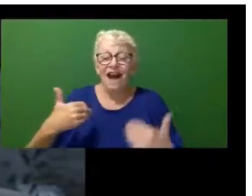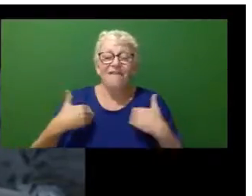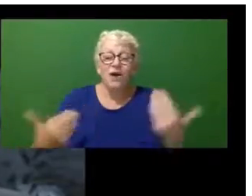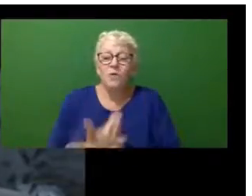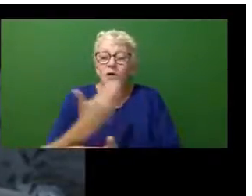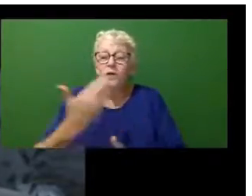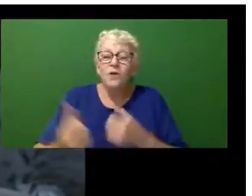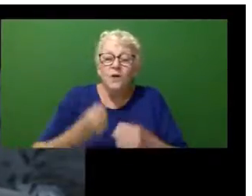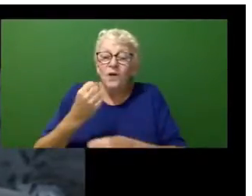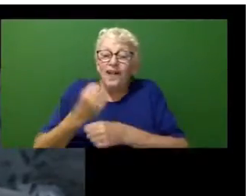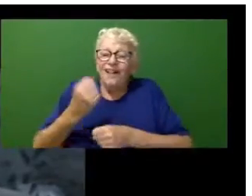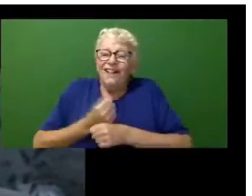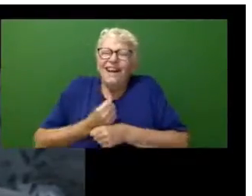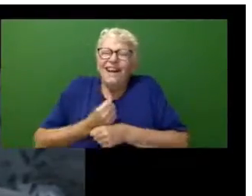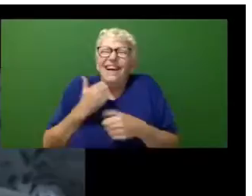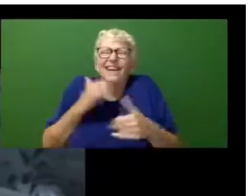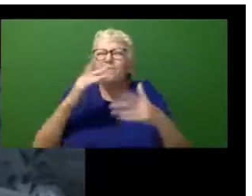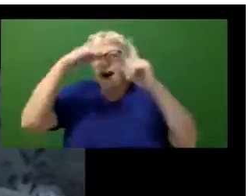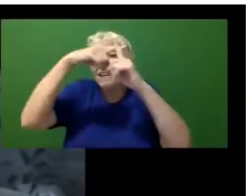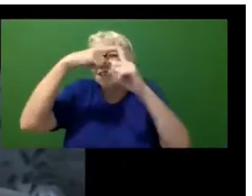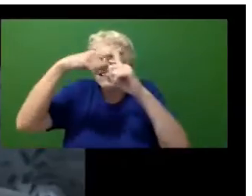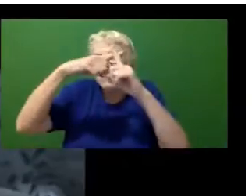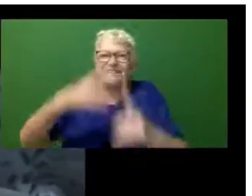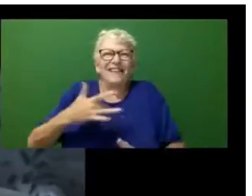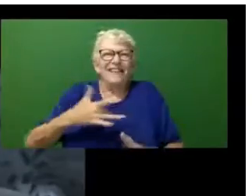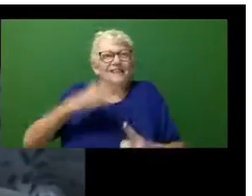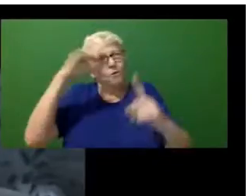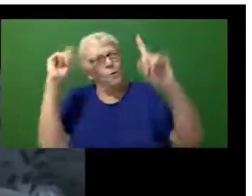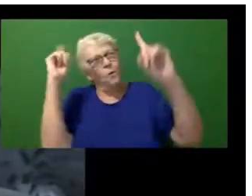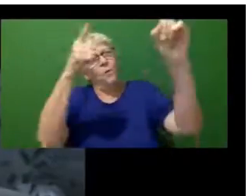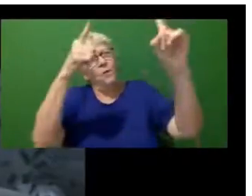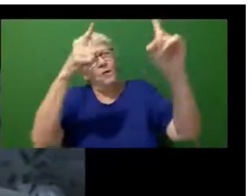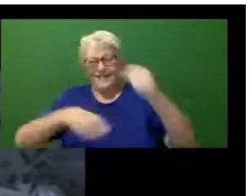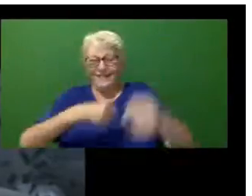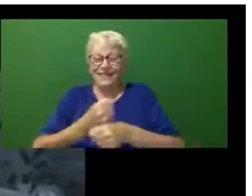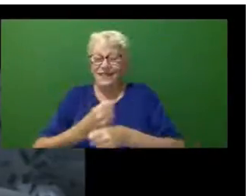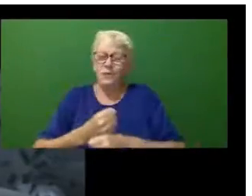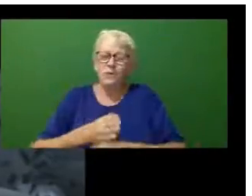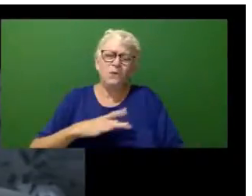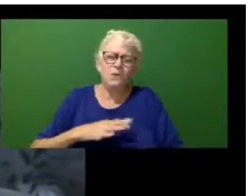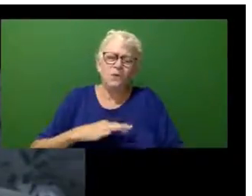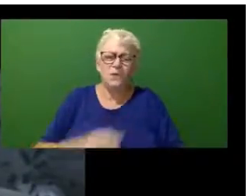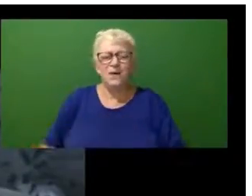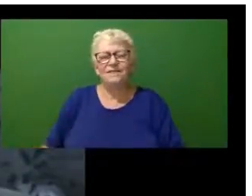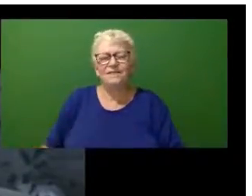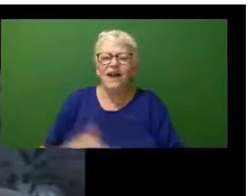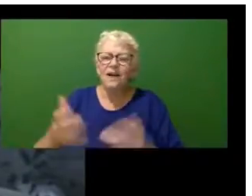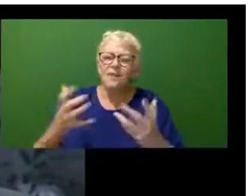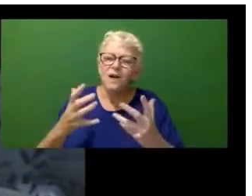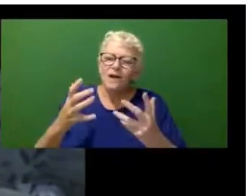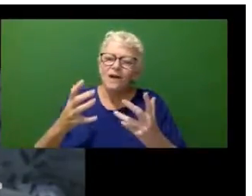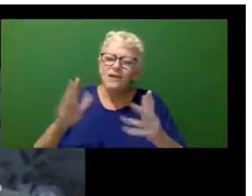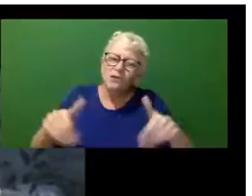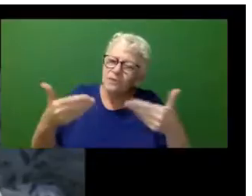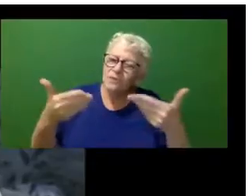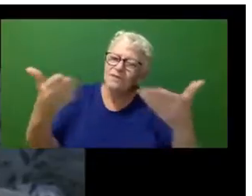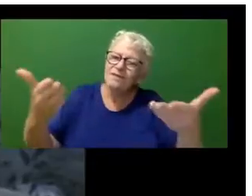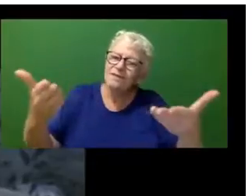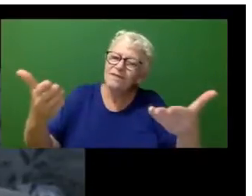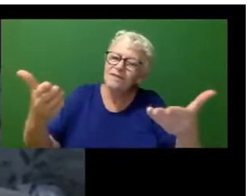and a sense of hope and positivity for where this year could potentially lead us. I want to send